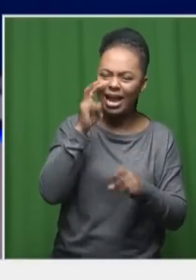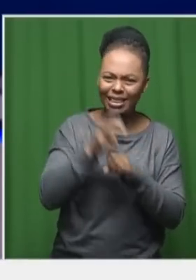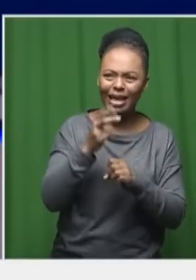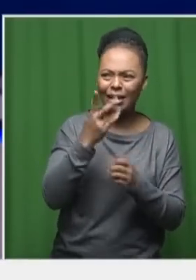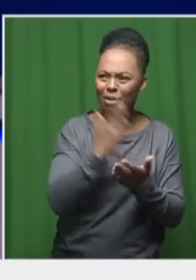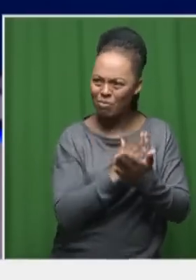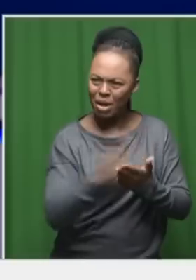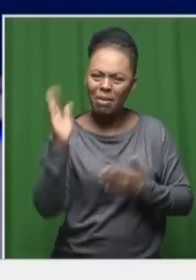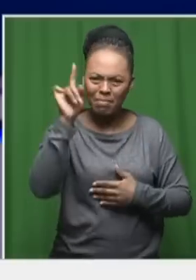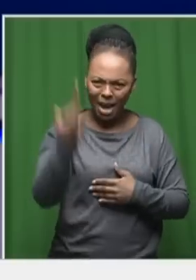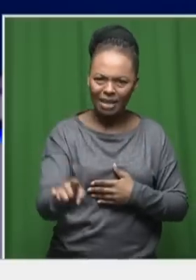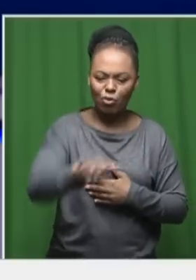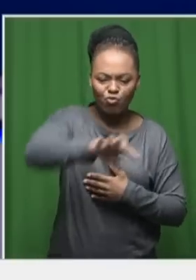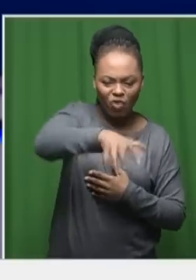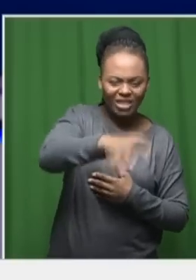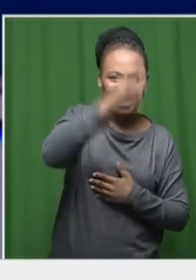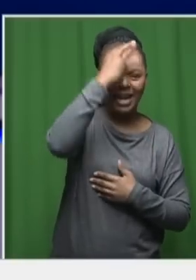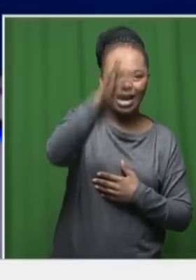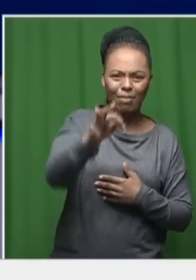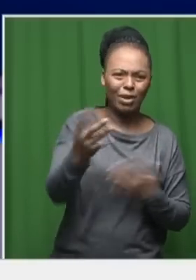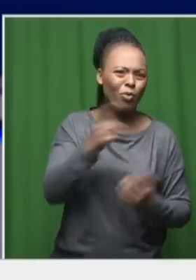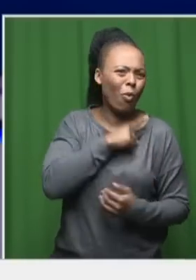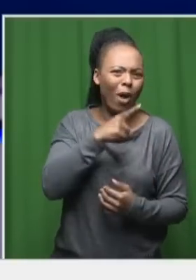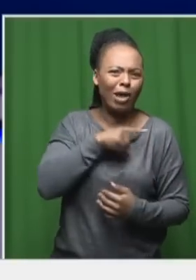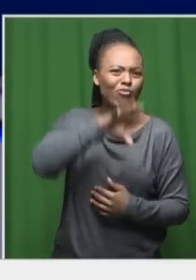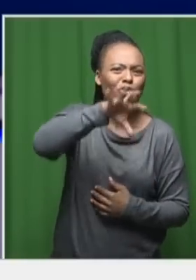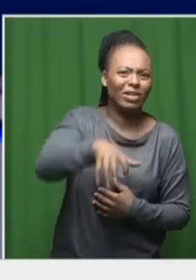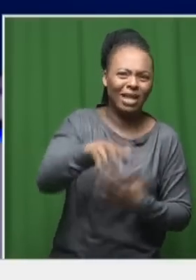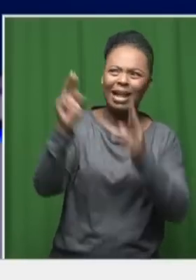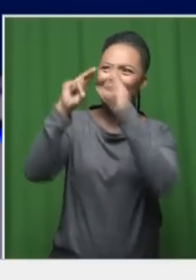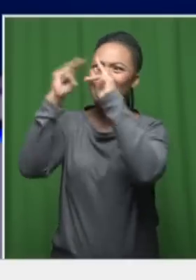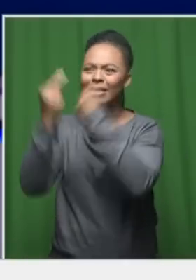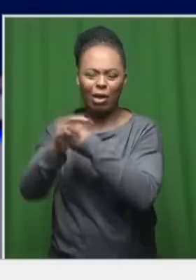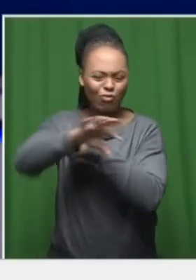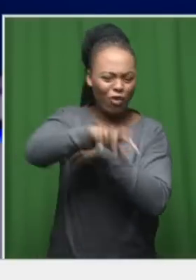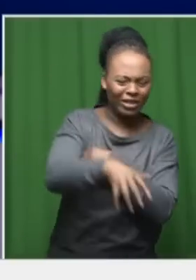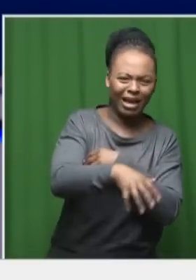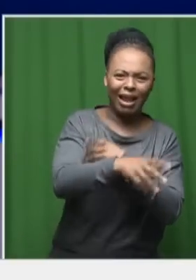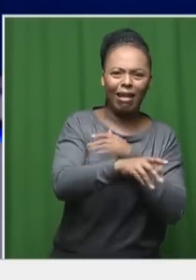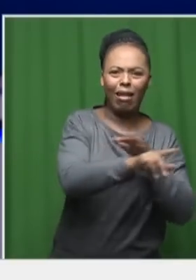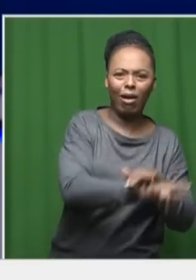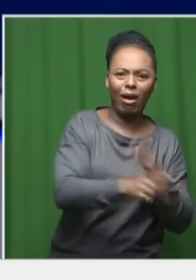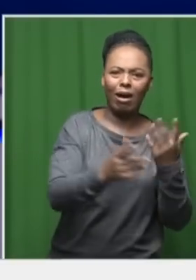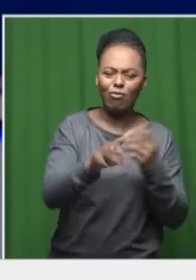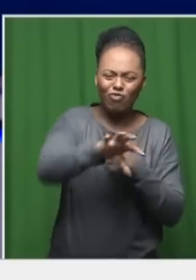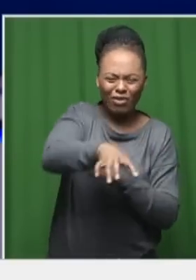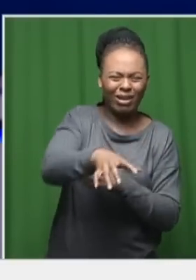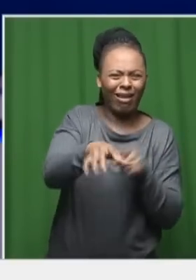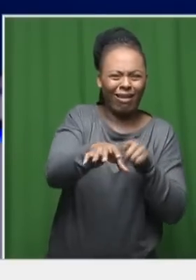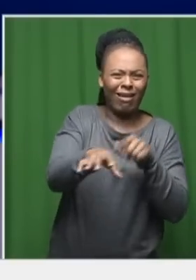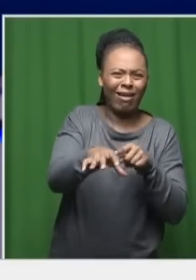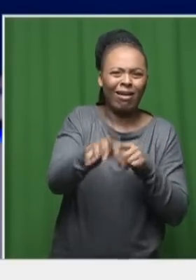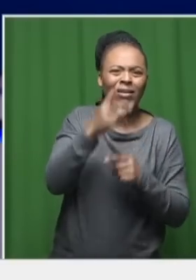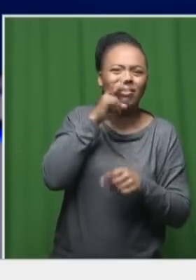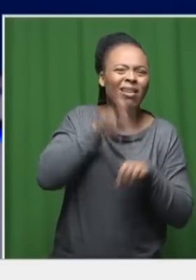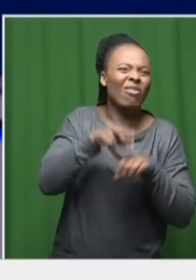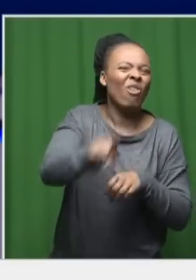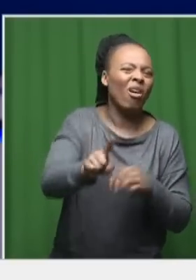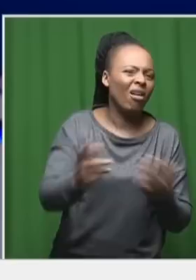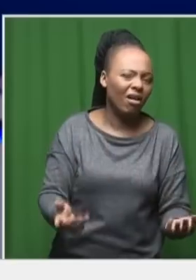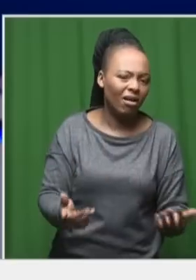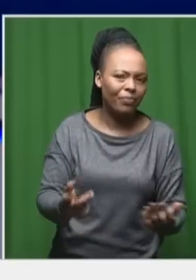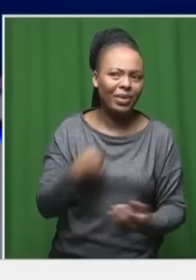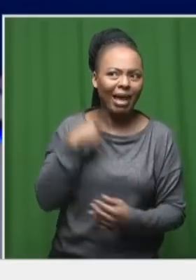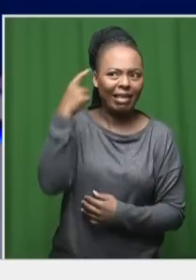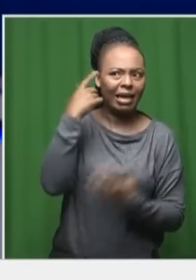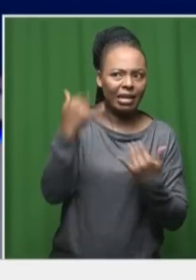another added layer of cost that we don't really need in South Africa, because premiers, don't forget, they also form an executive of sorts, right? So for me, it's an issue of